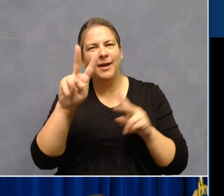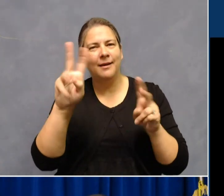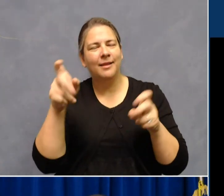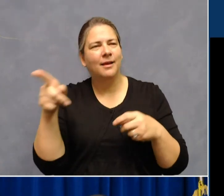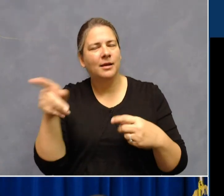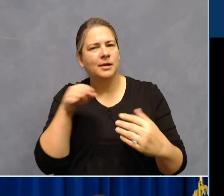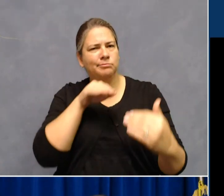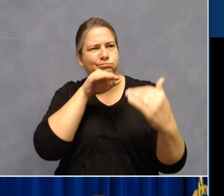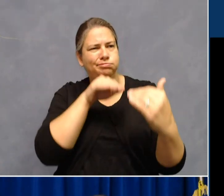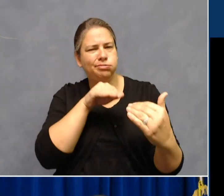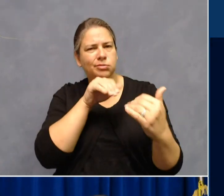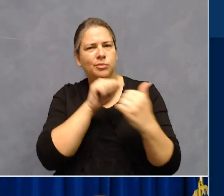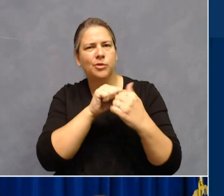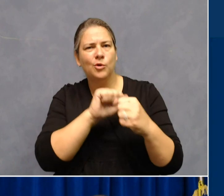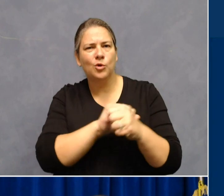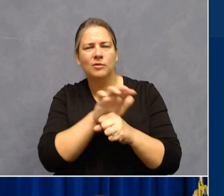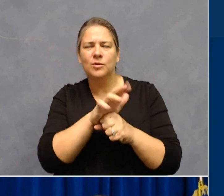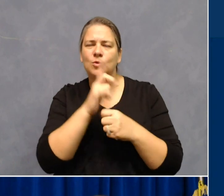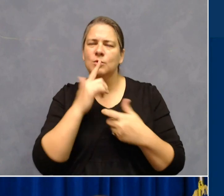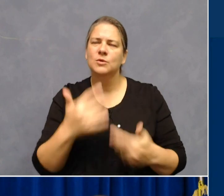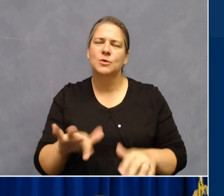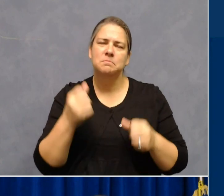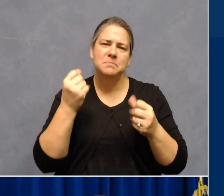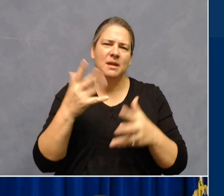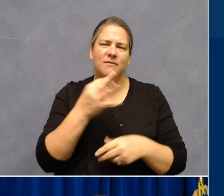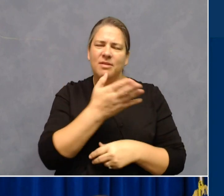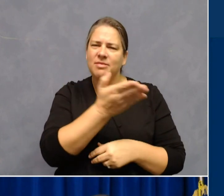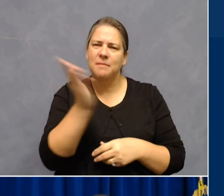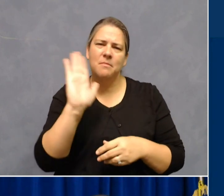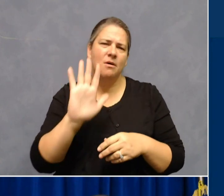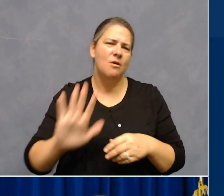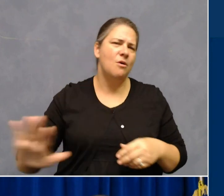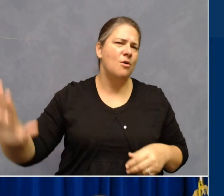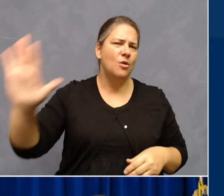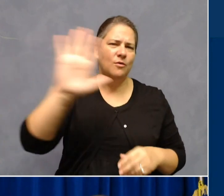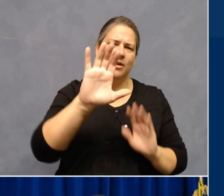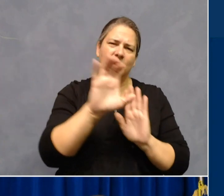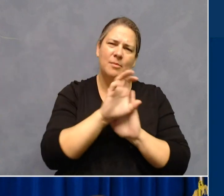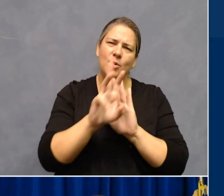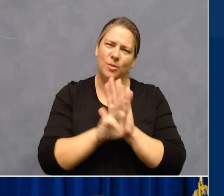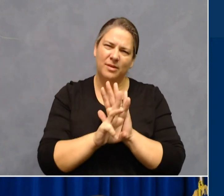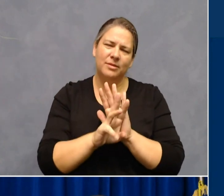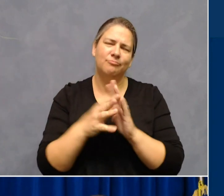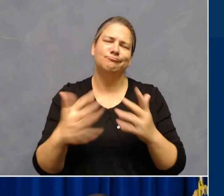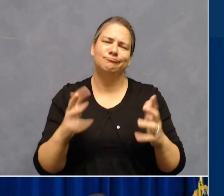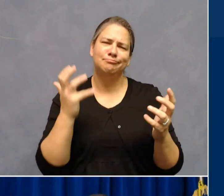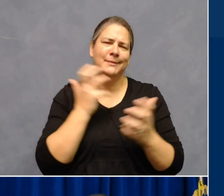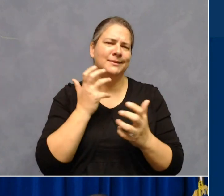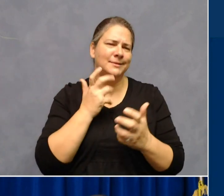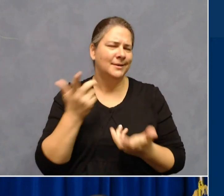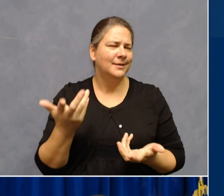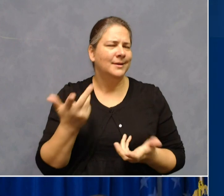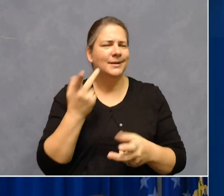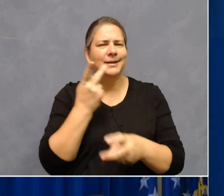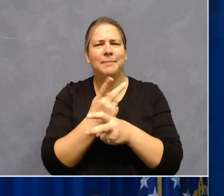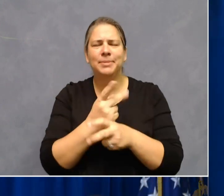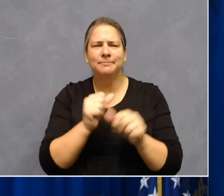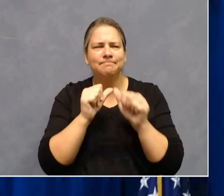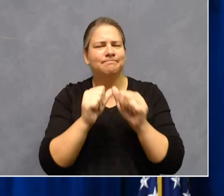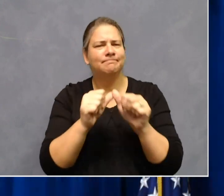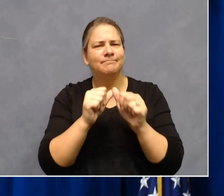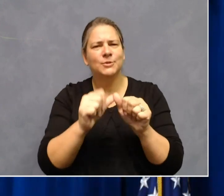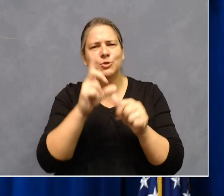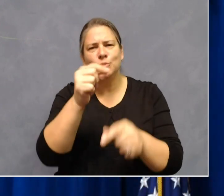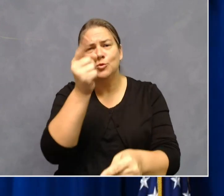this Commonwealth. Let's continue to do this right. Let's continue to encourage others out there. Let's